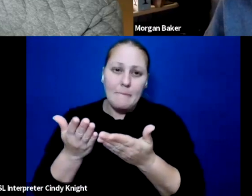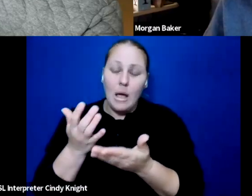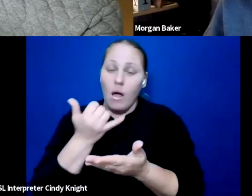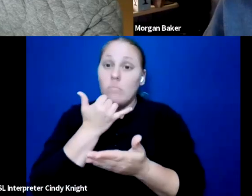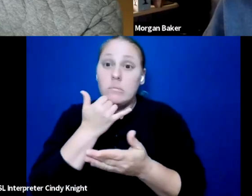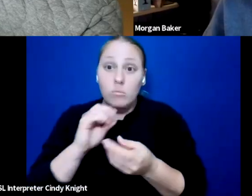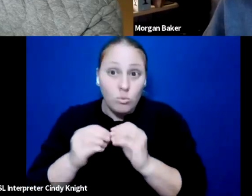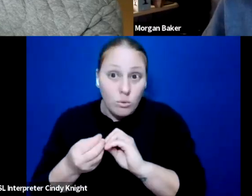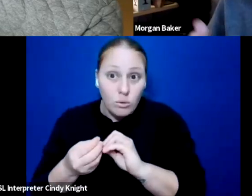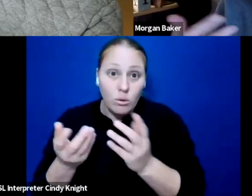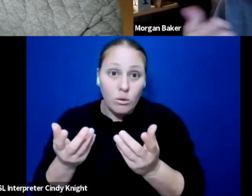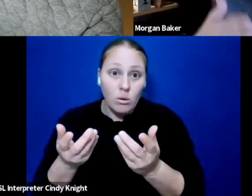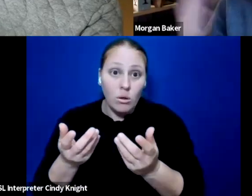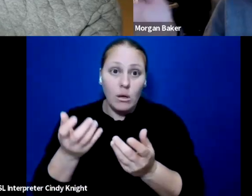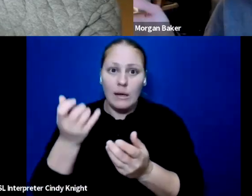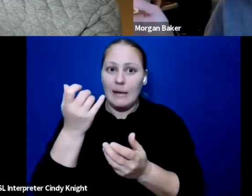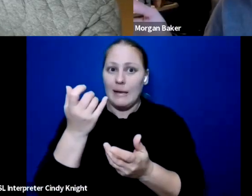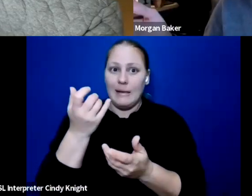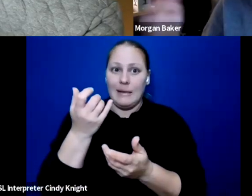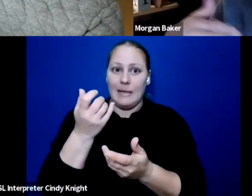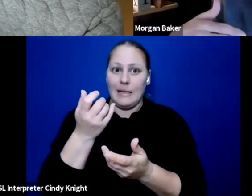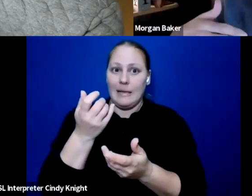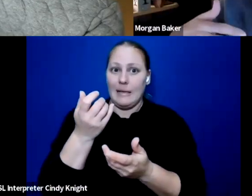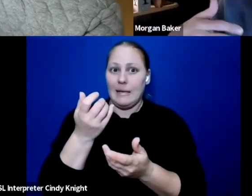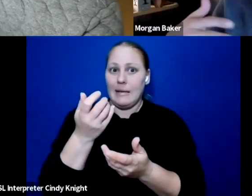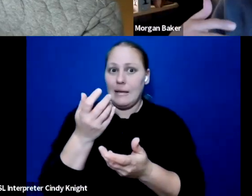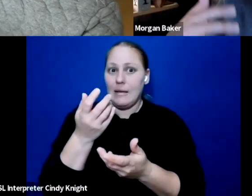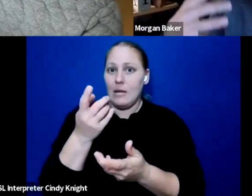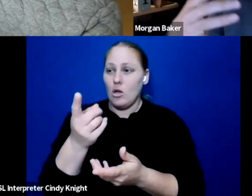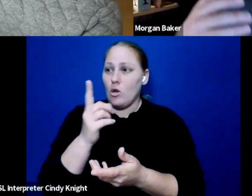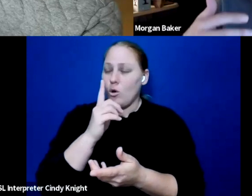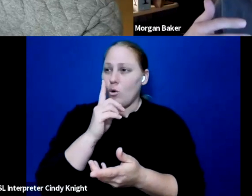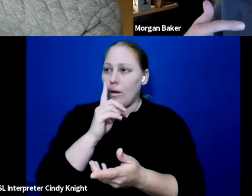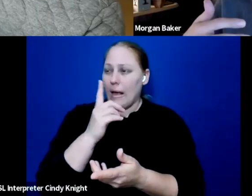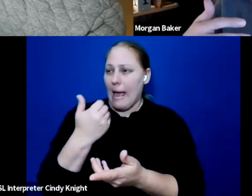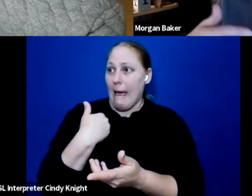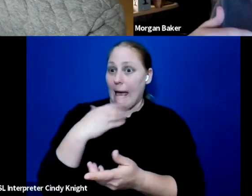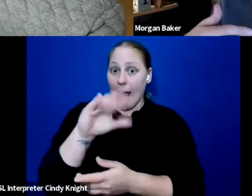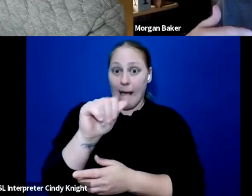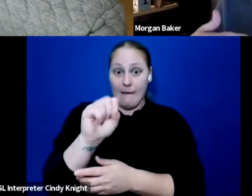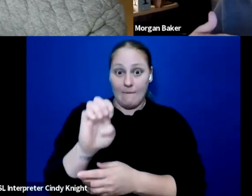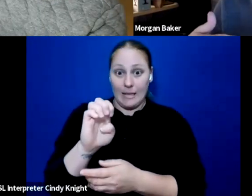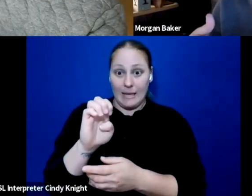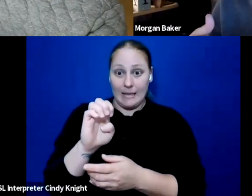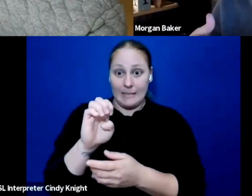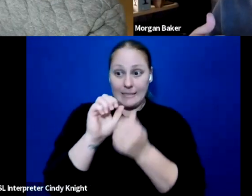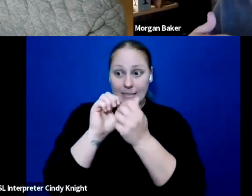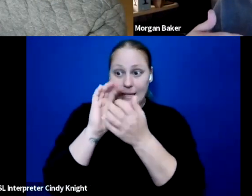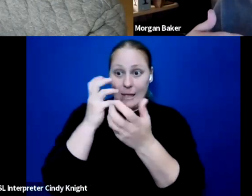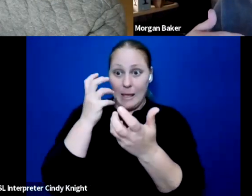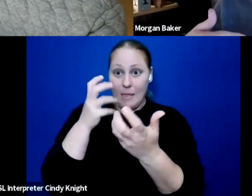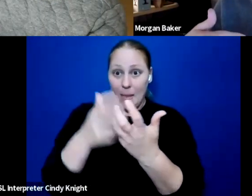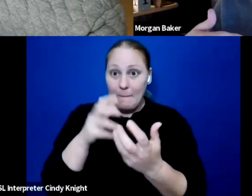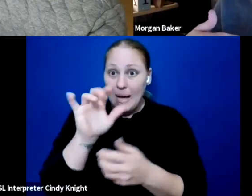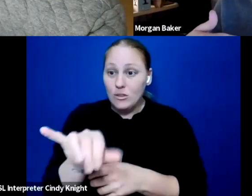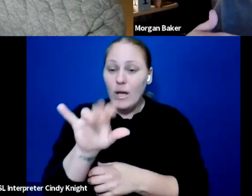number, so that it's something that you don't necessarily have a case associated with, but there's a record of something coming in,